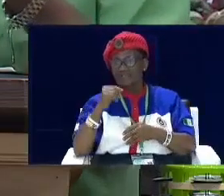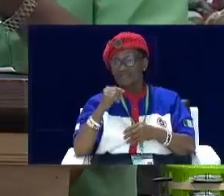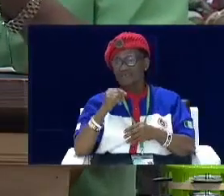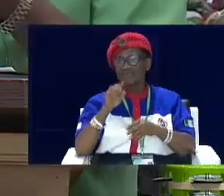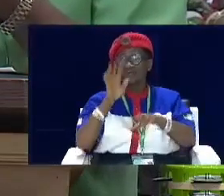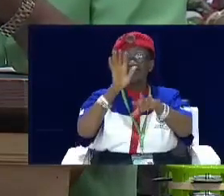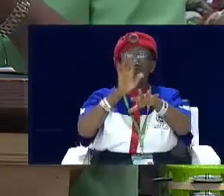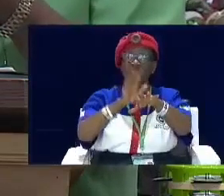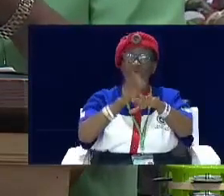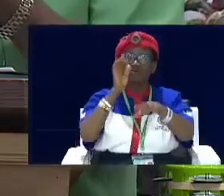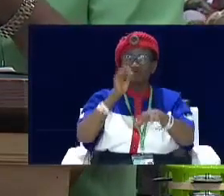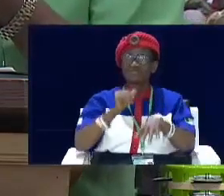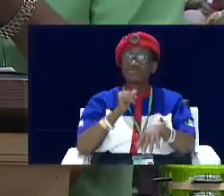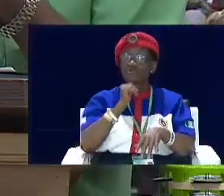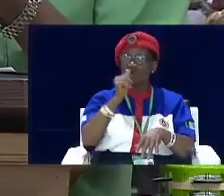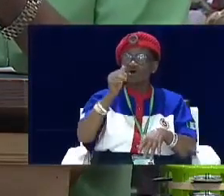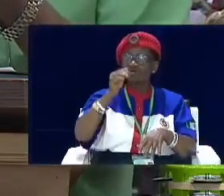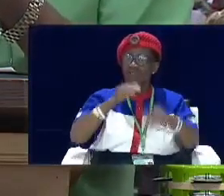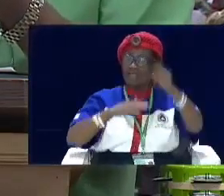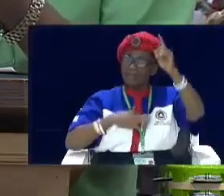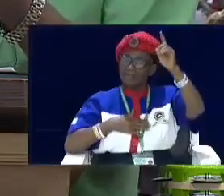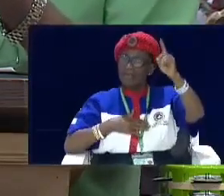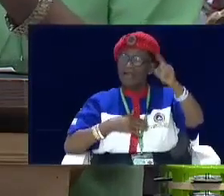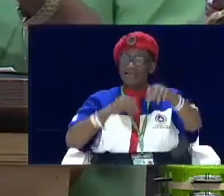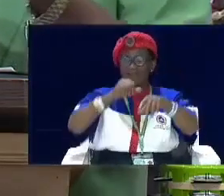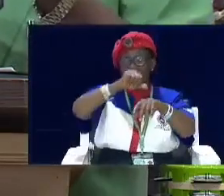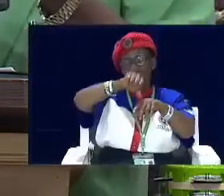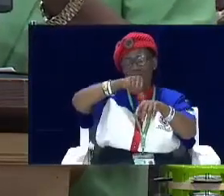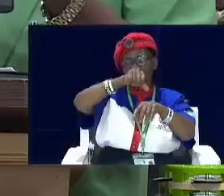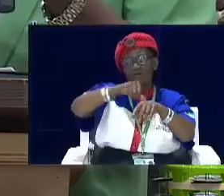touch not my anointed.